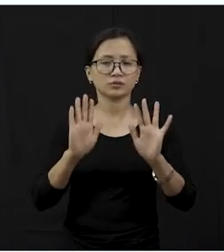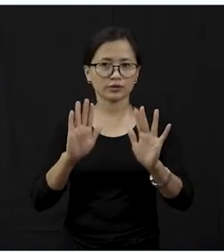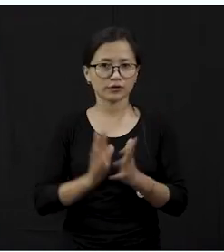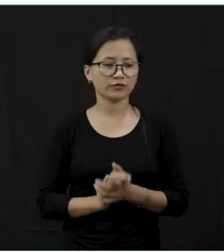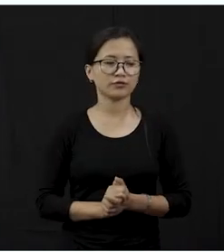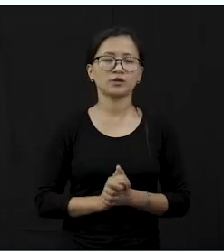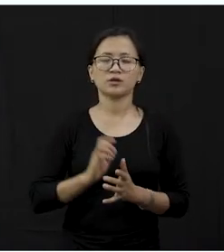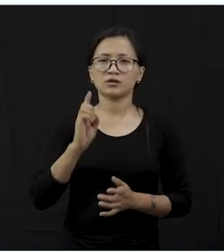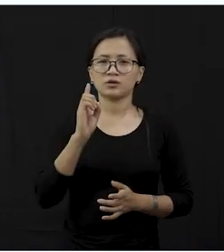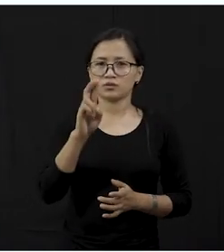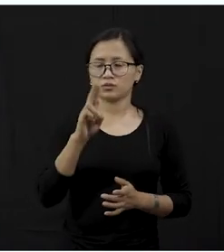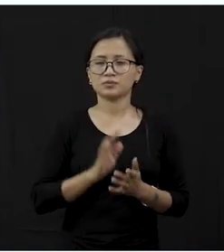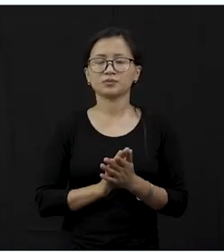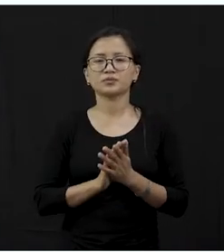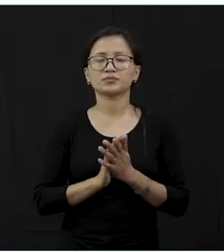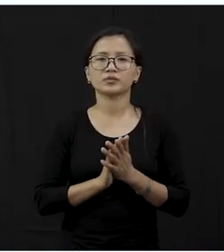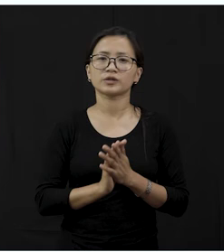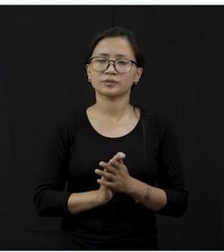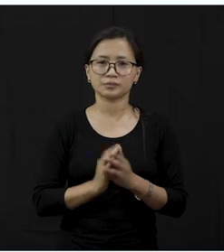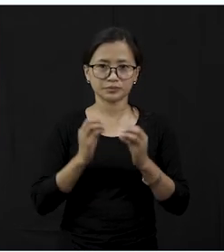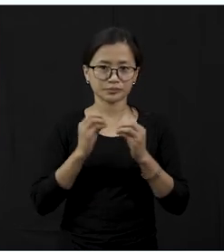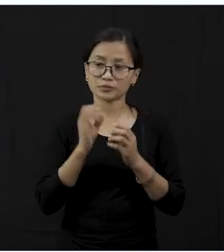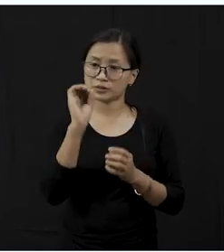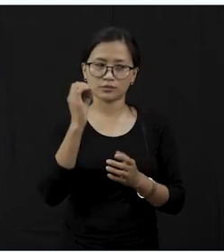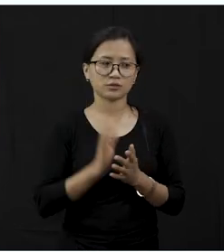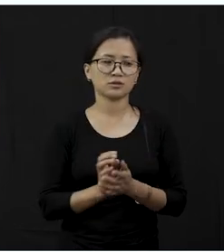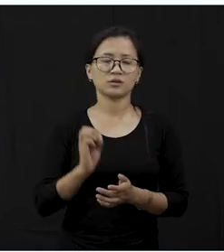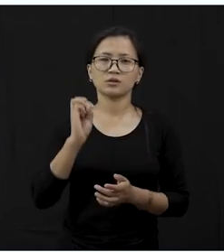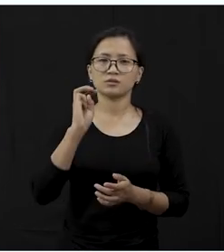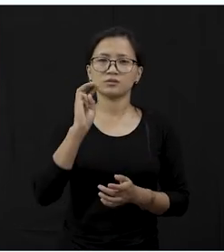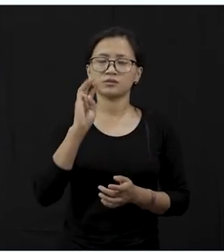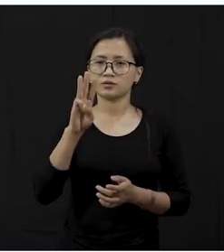as 42053, or you read as